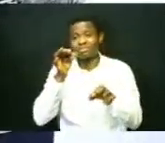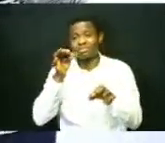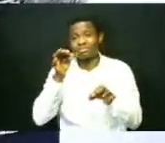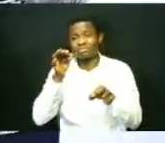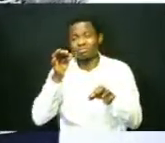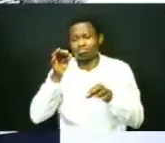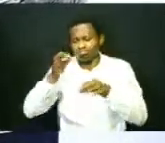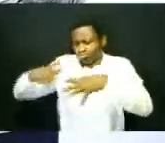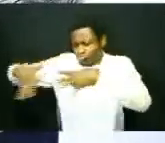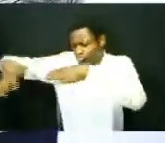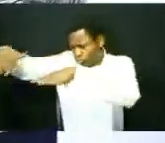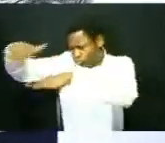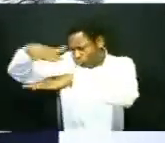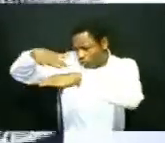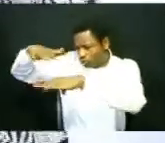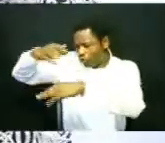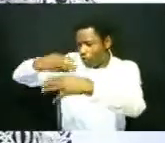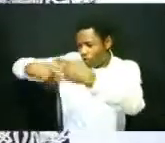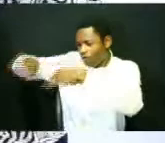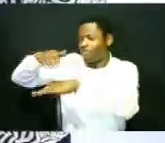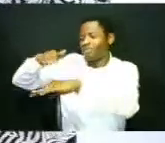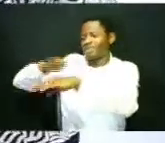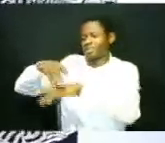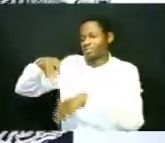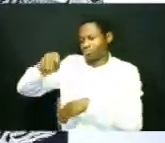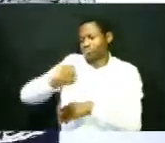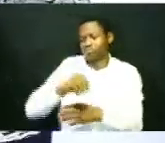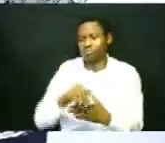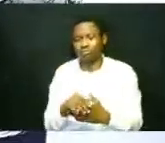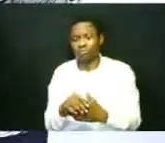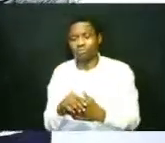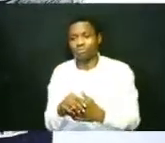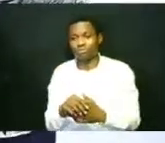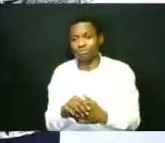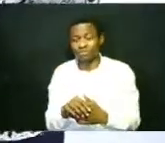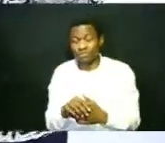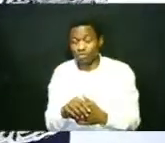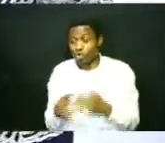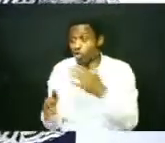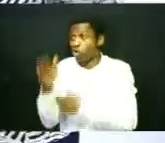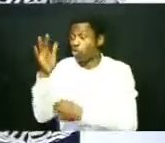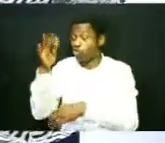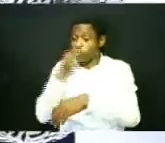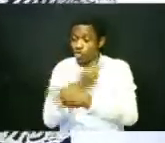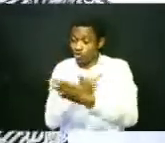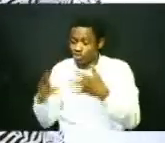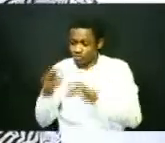that broods over them. Amen. It serves as a canopy